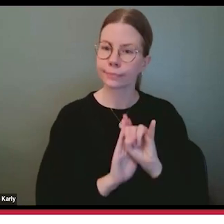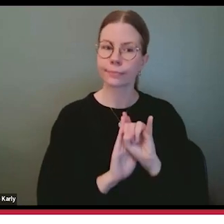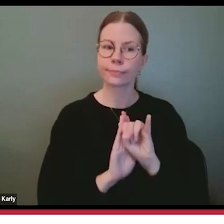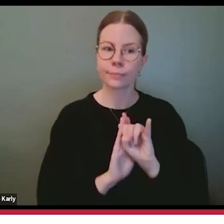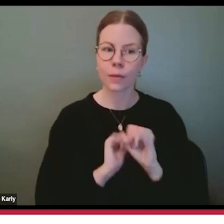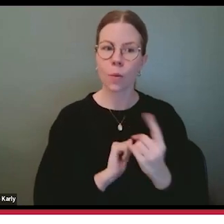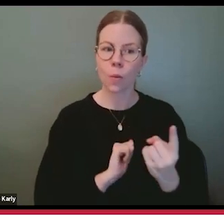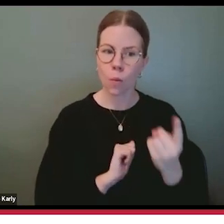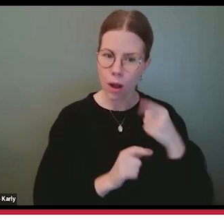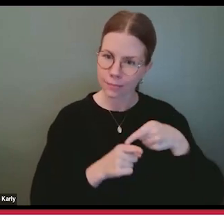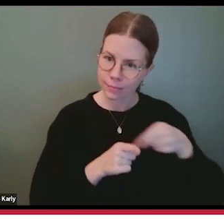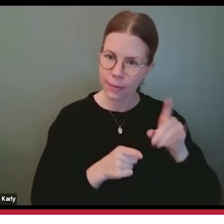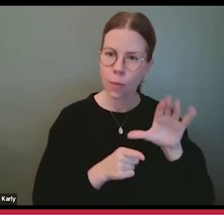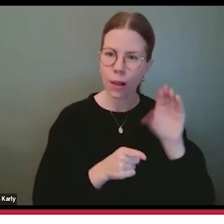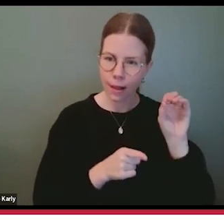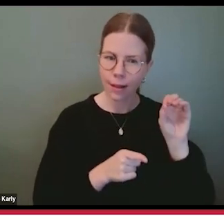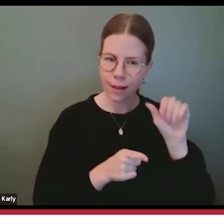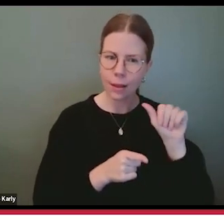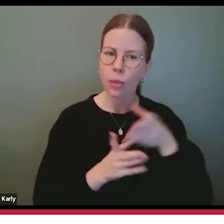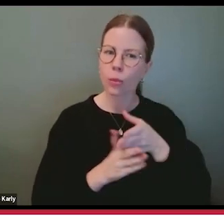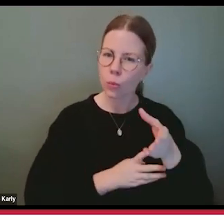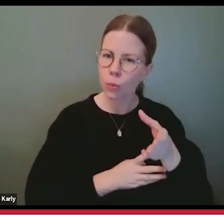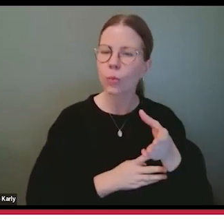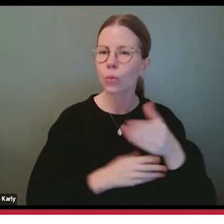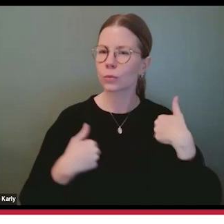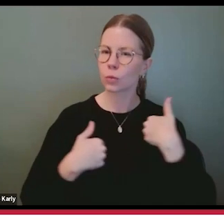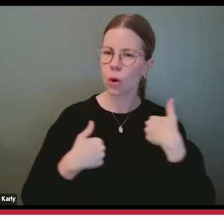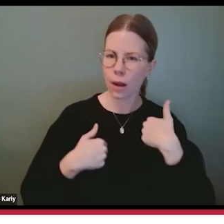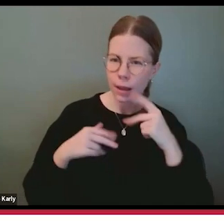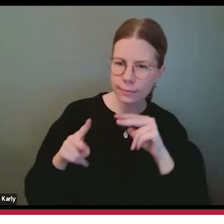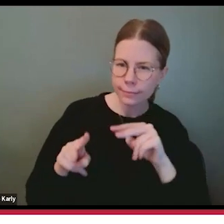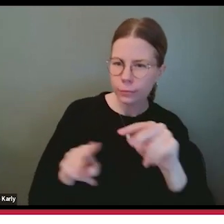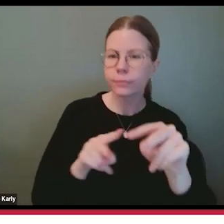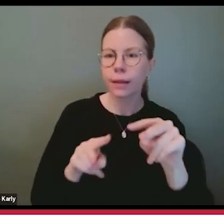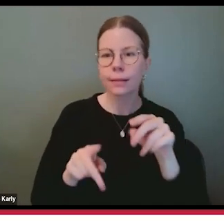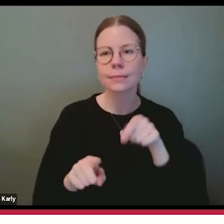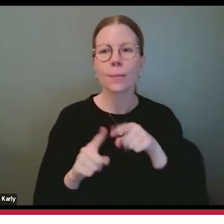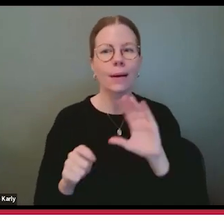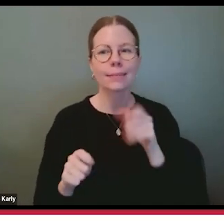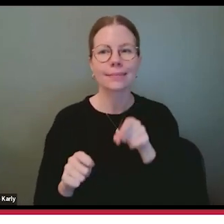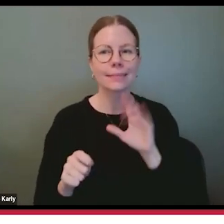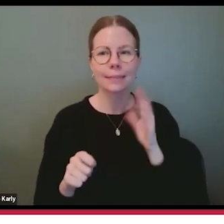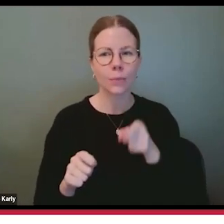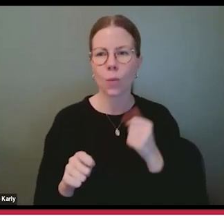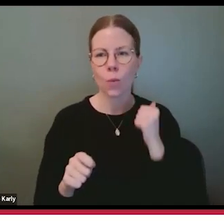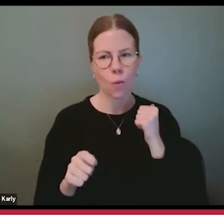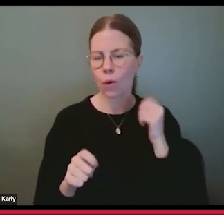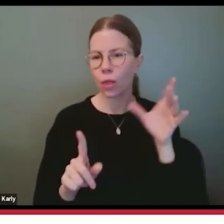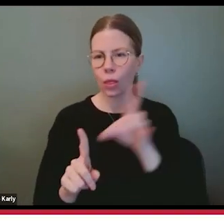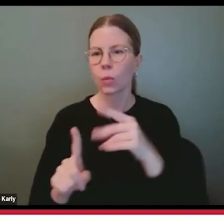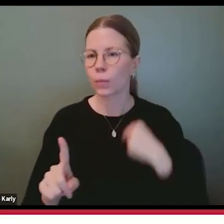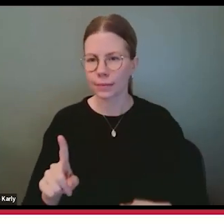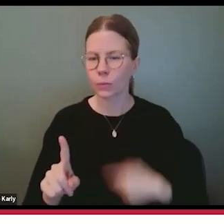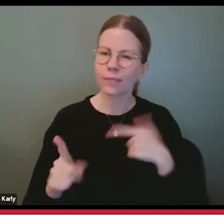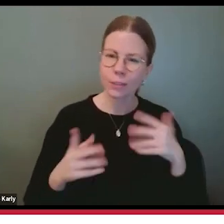outbreak, but it's never caused a human outbreak and does not seem to be able to cause disease based on studies in the laboratory of